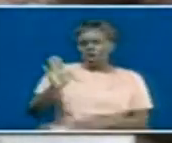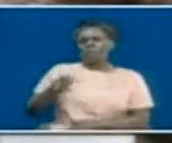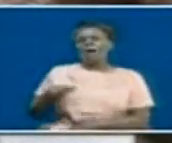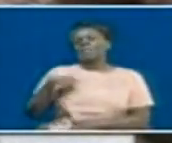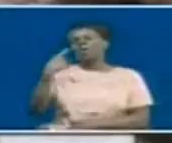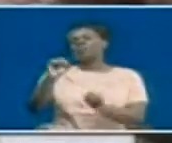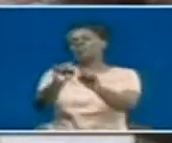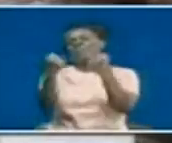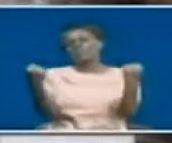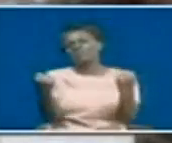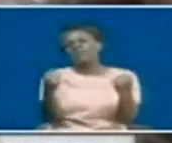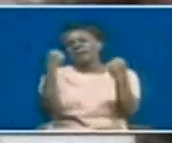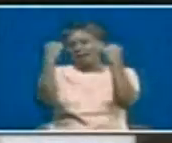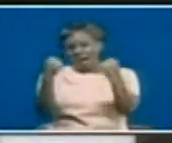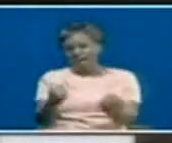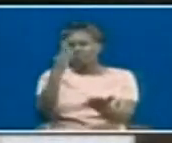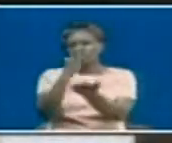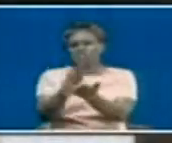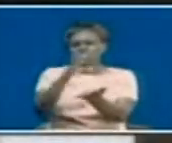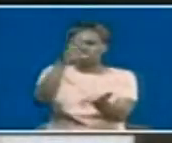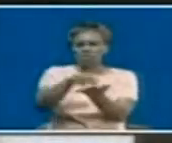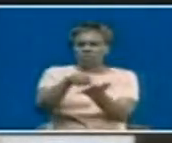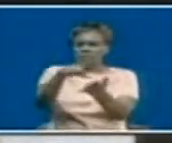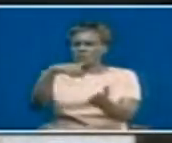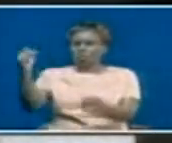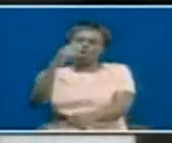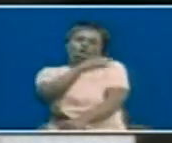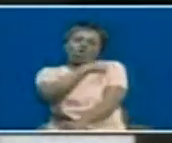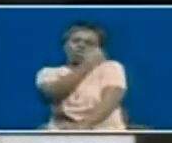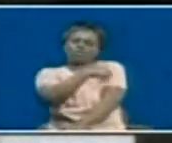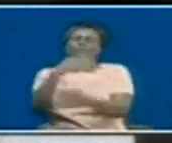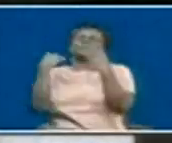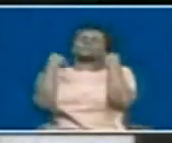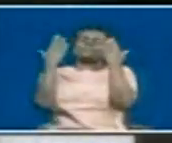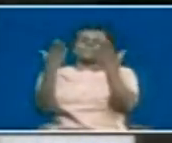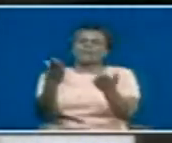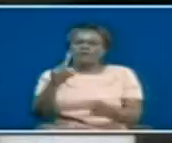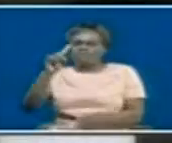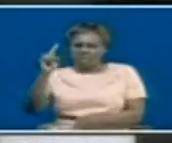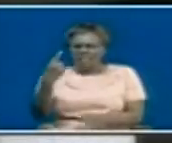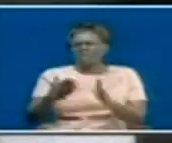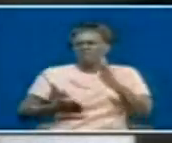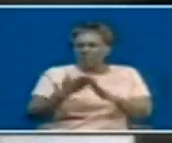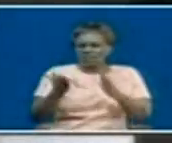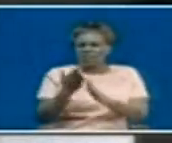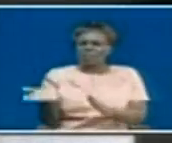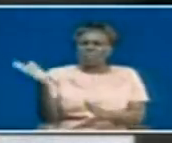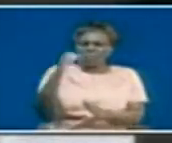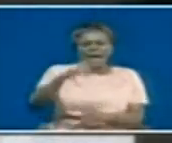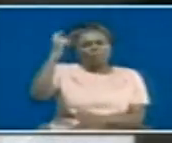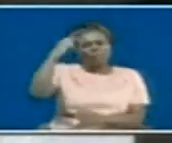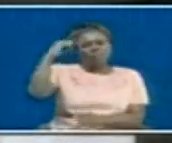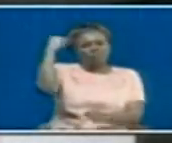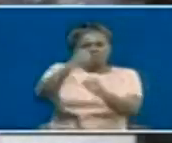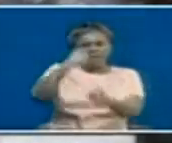So it was quite a difficult scenario. She had to be admitted in hospital. And so they looked for the fastest way to bring her brain back to a